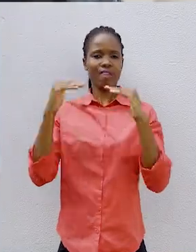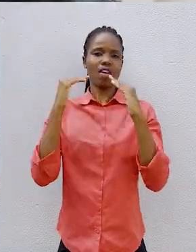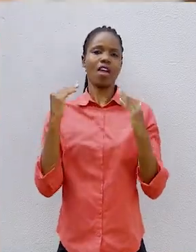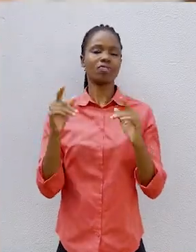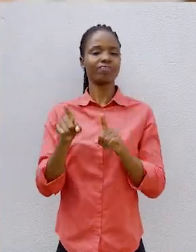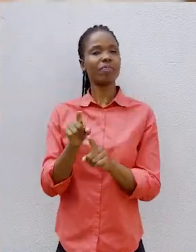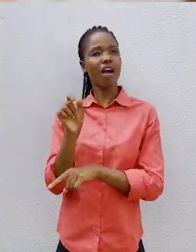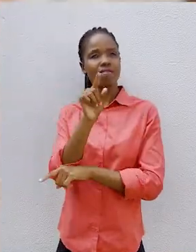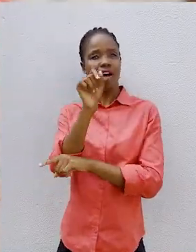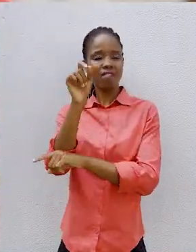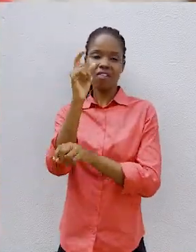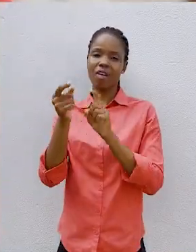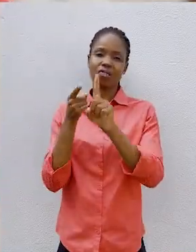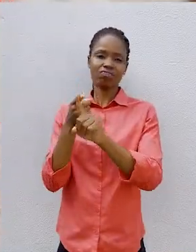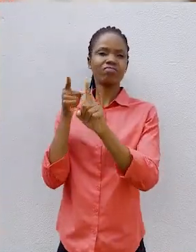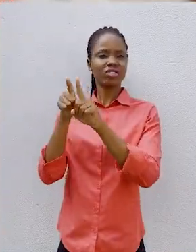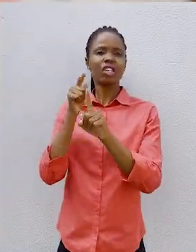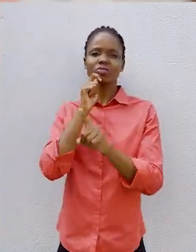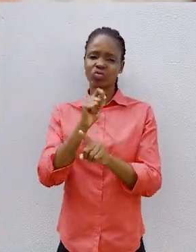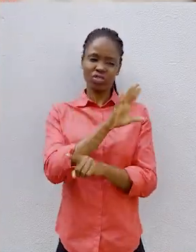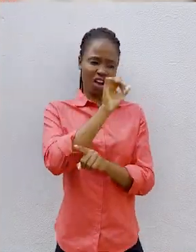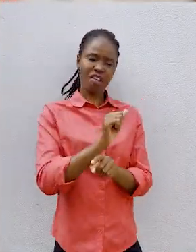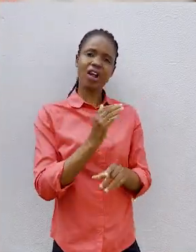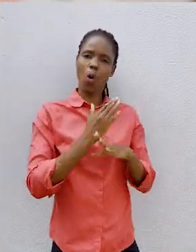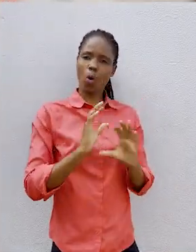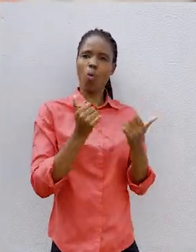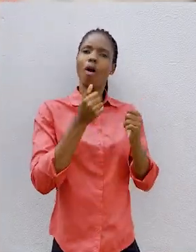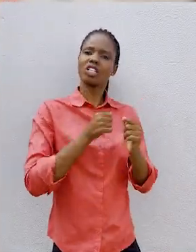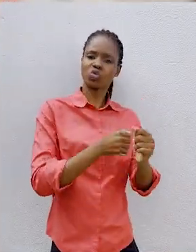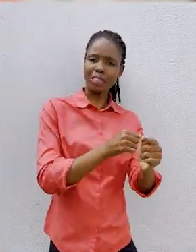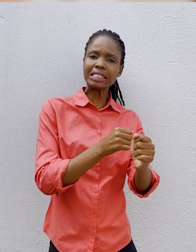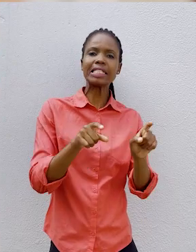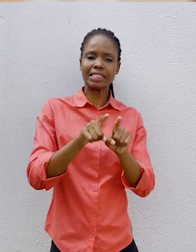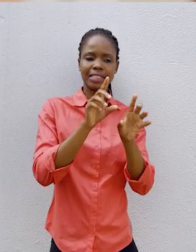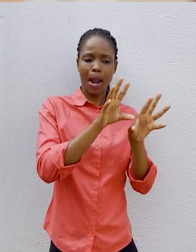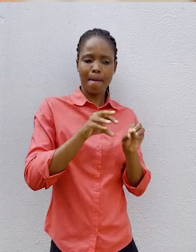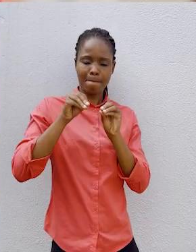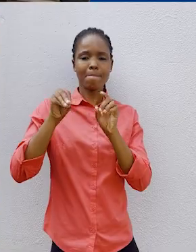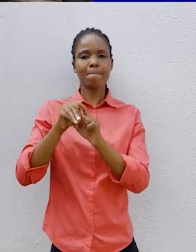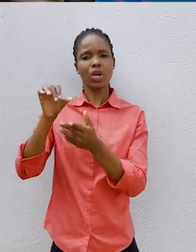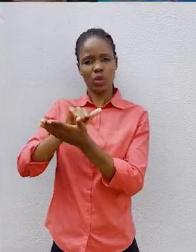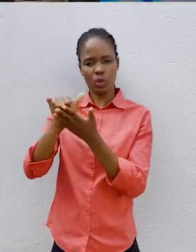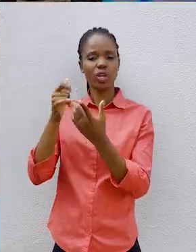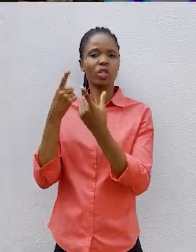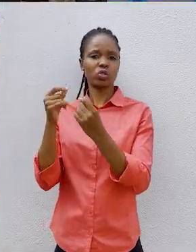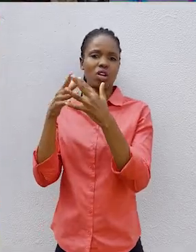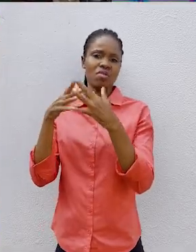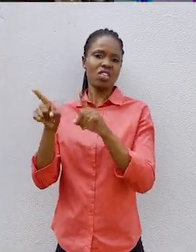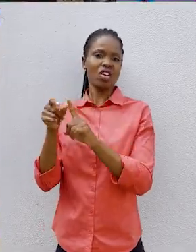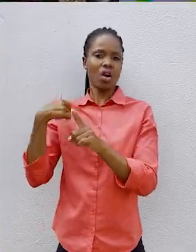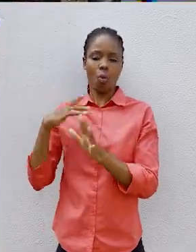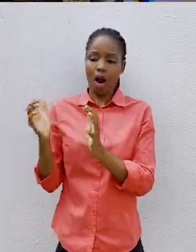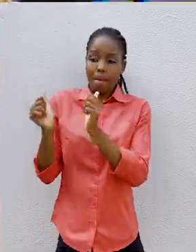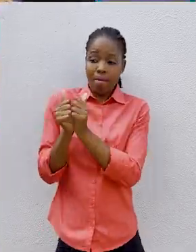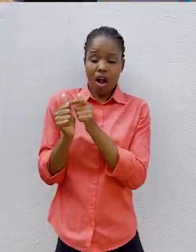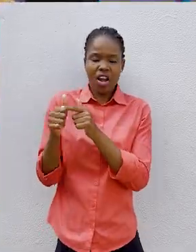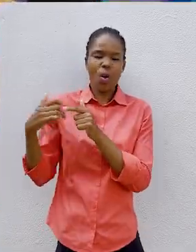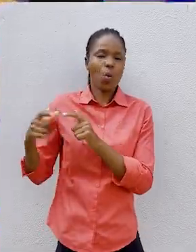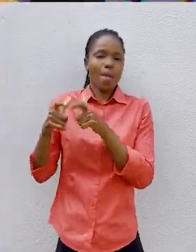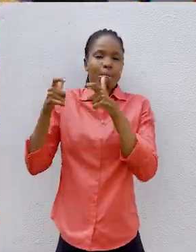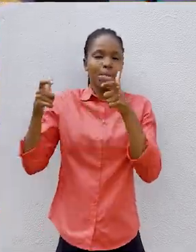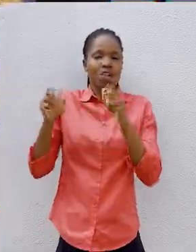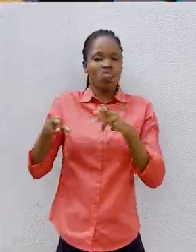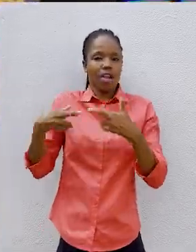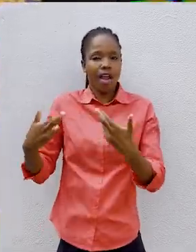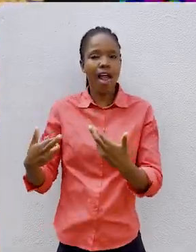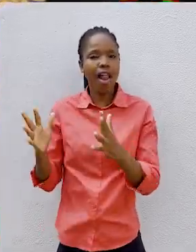justice. In the long term, I think I'm using the same strategy I used in South Africa, you know. I want to partner with one of the